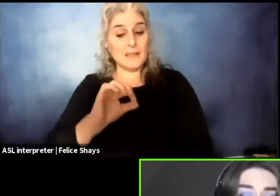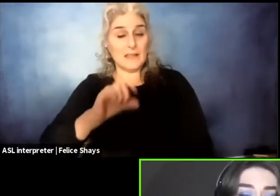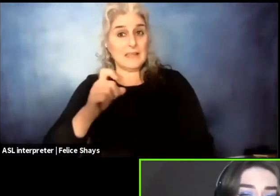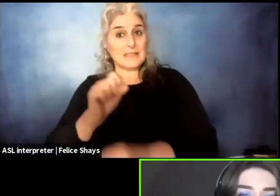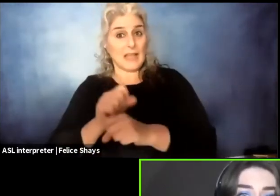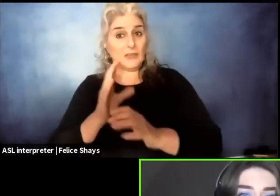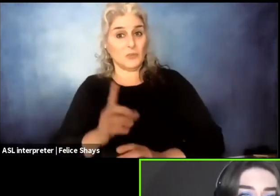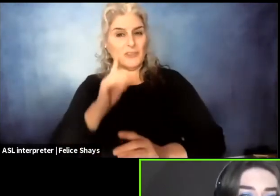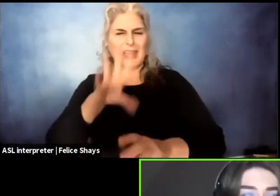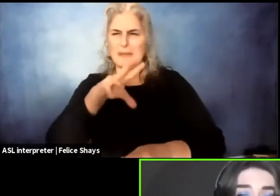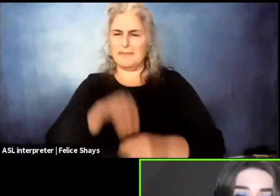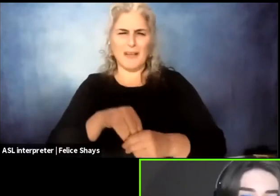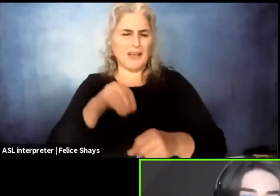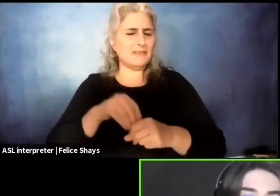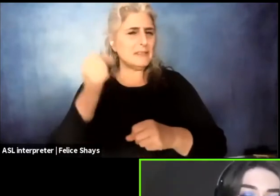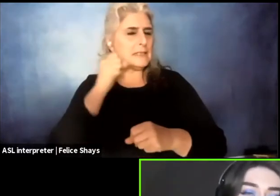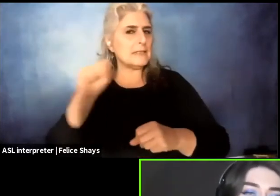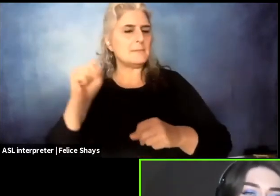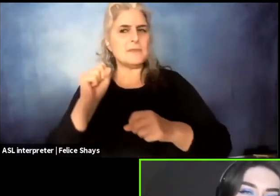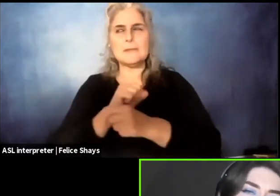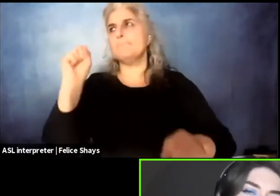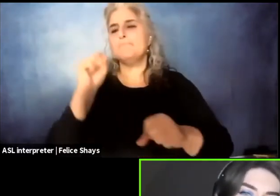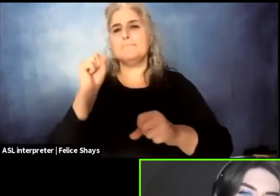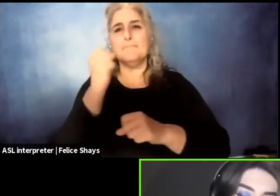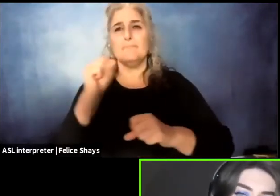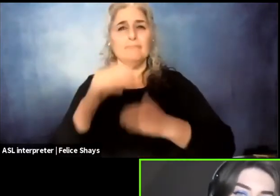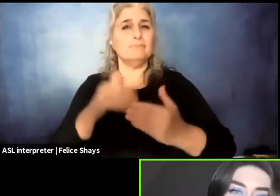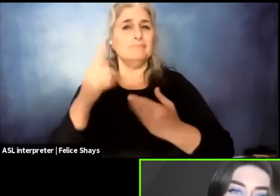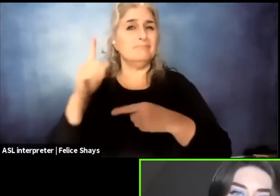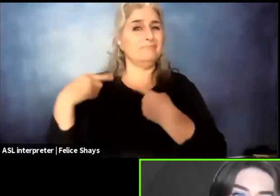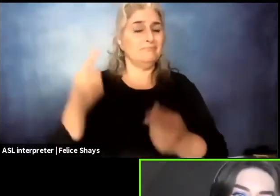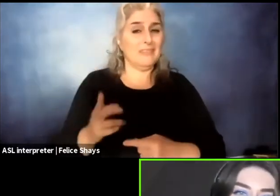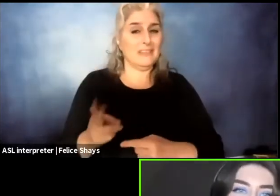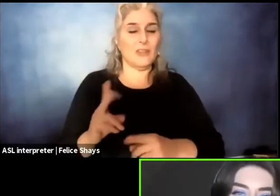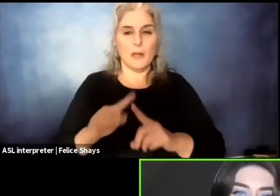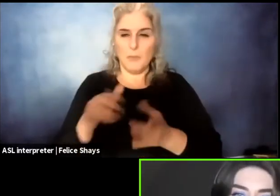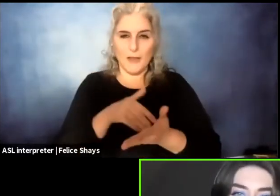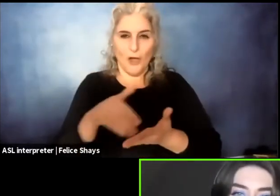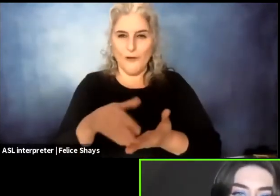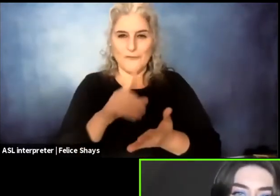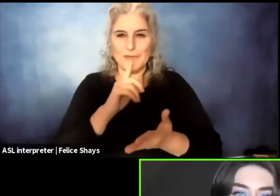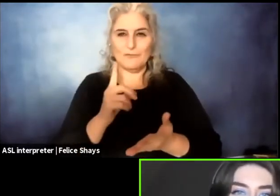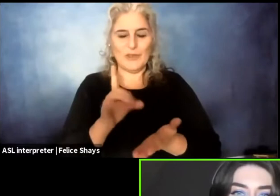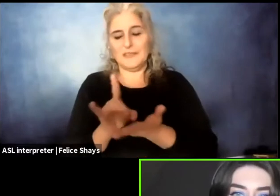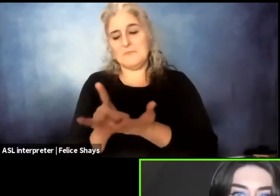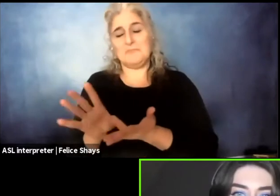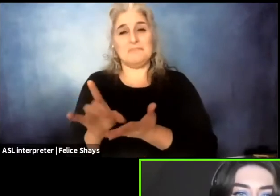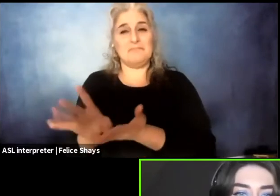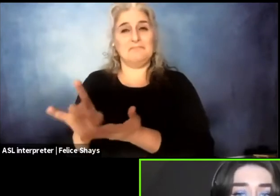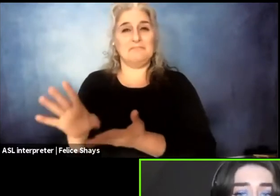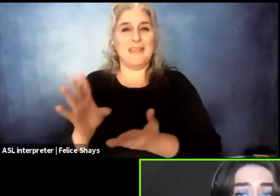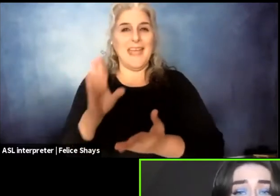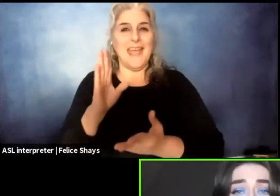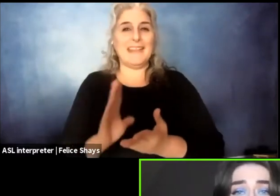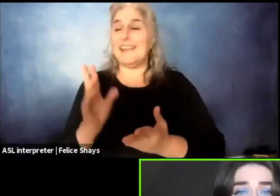in liberation movements throughout history. They're just often not really included in the version of history that everybody comes to understand. Mm-hmm.